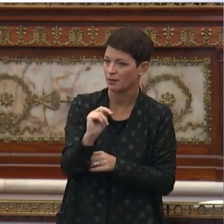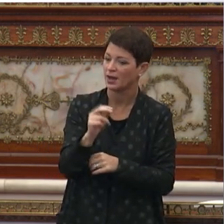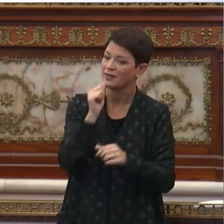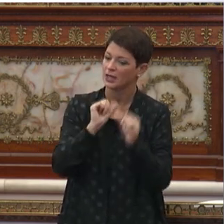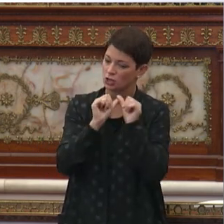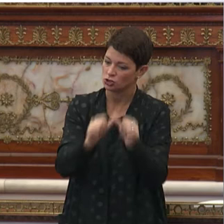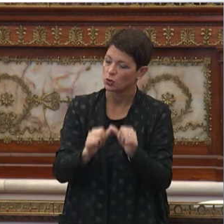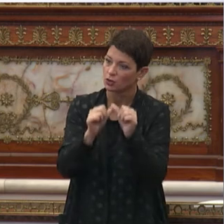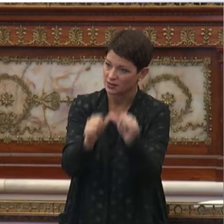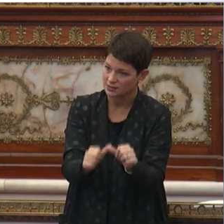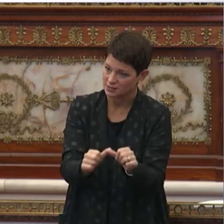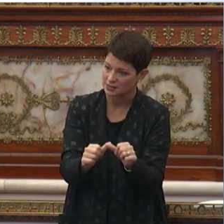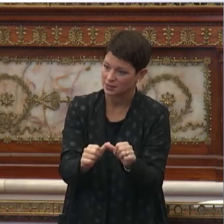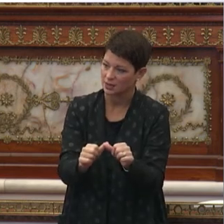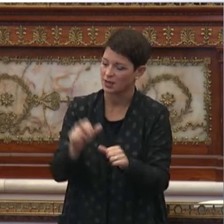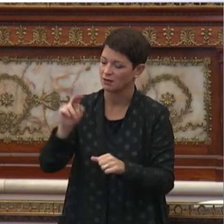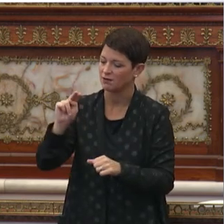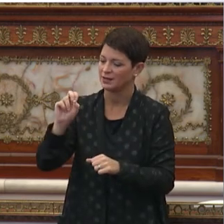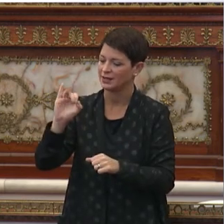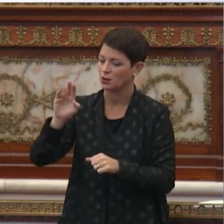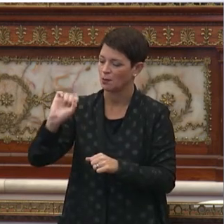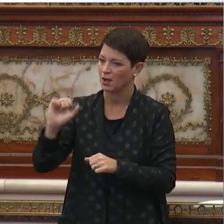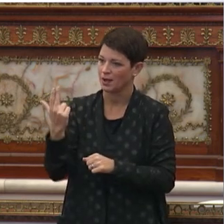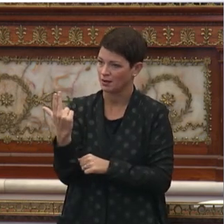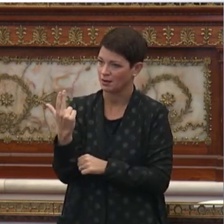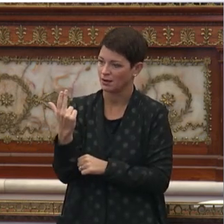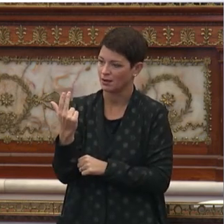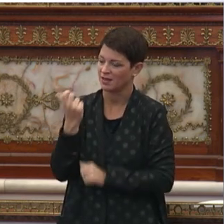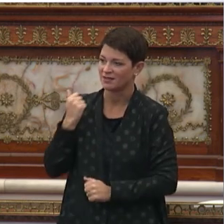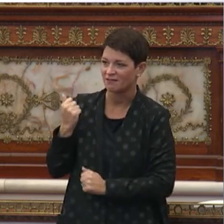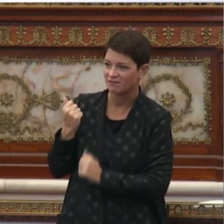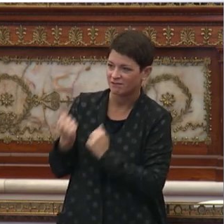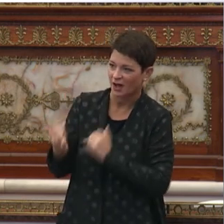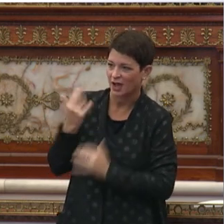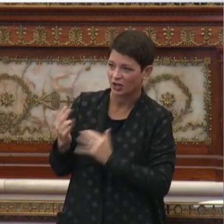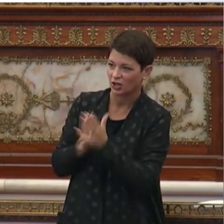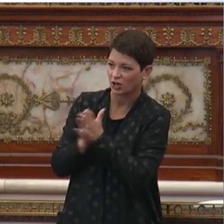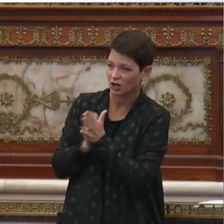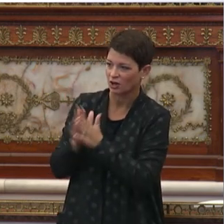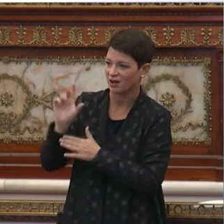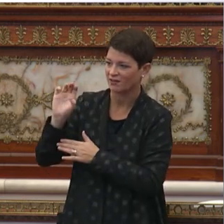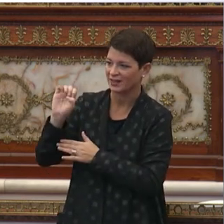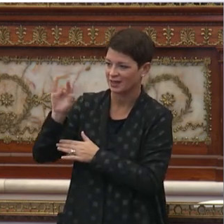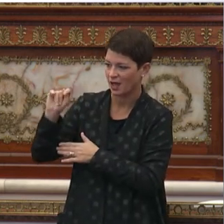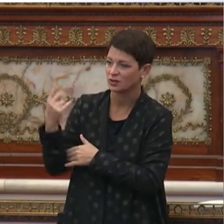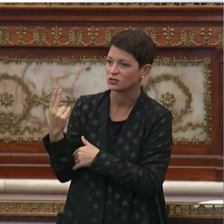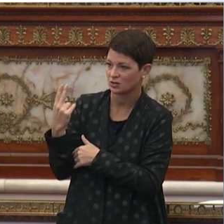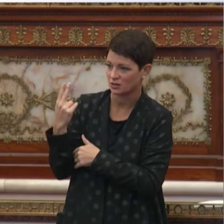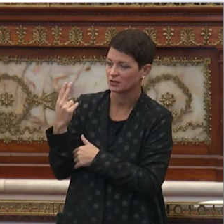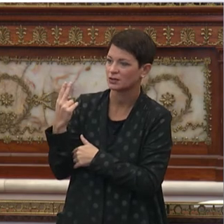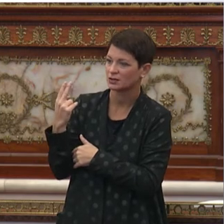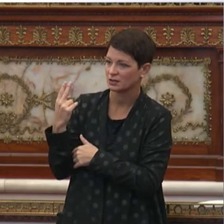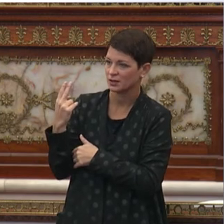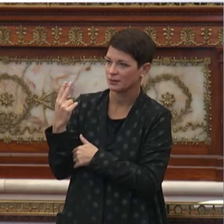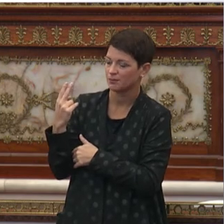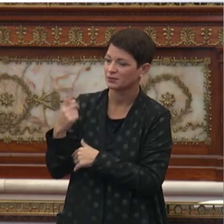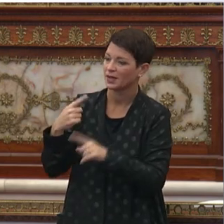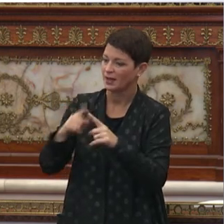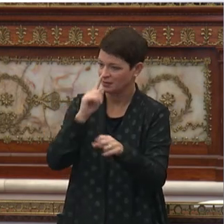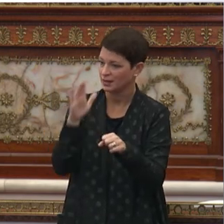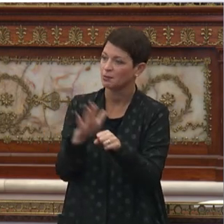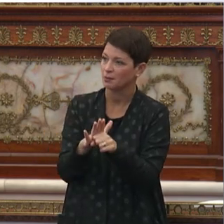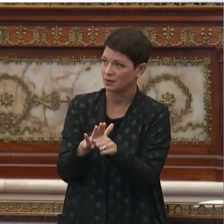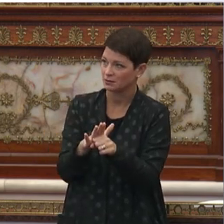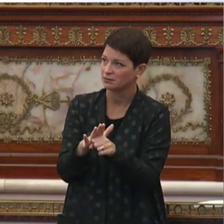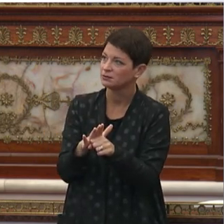endurance of Nehemiah, the fire of Elijah, and the commitment